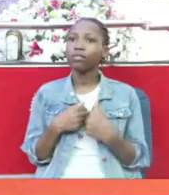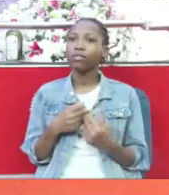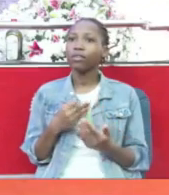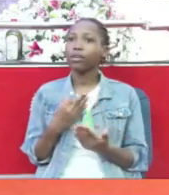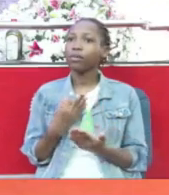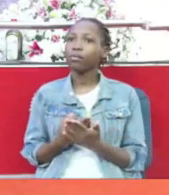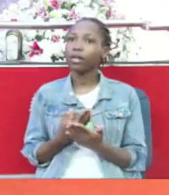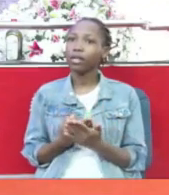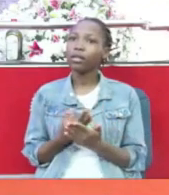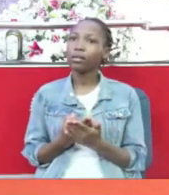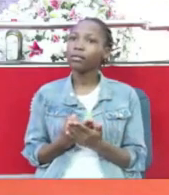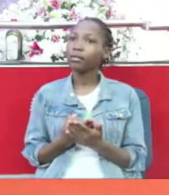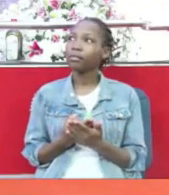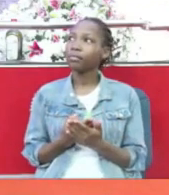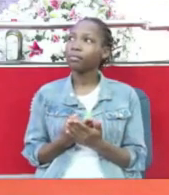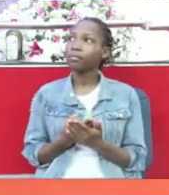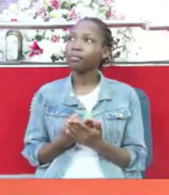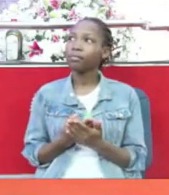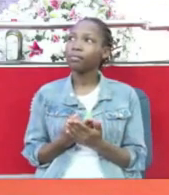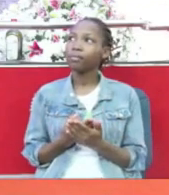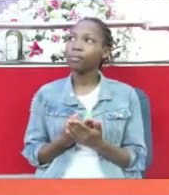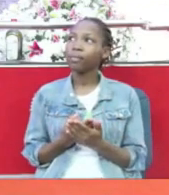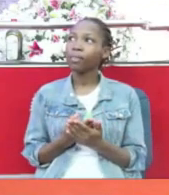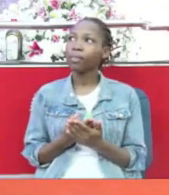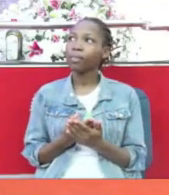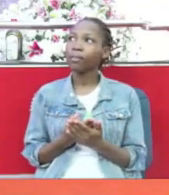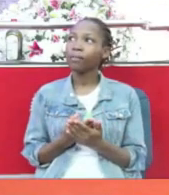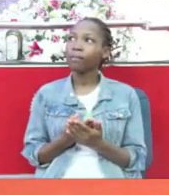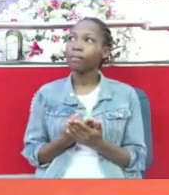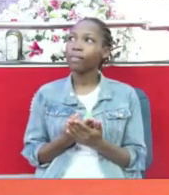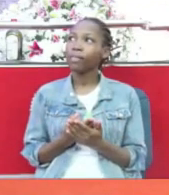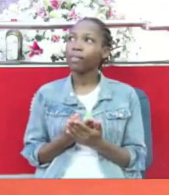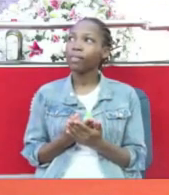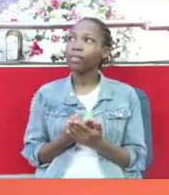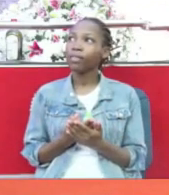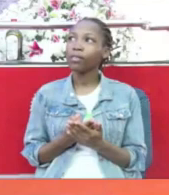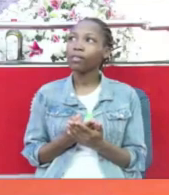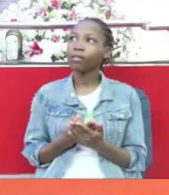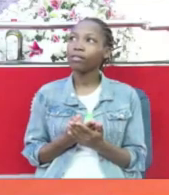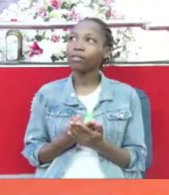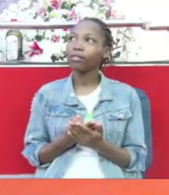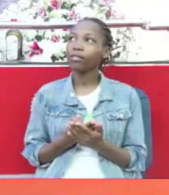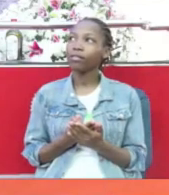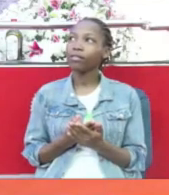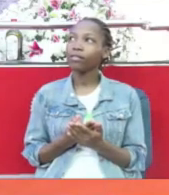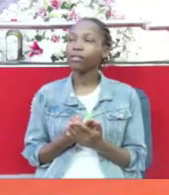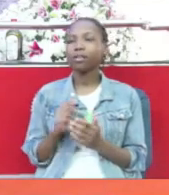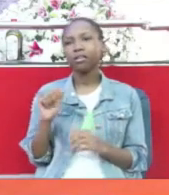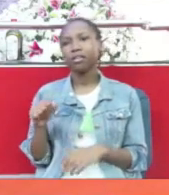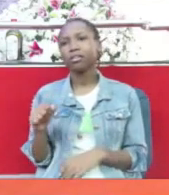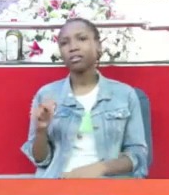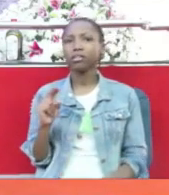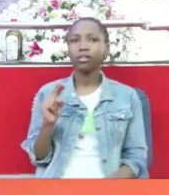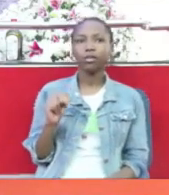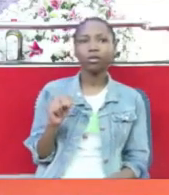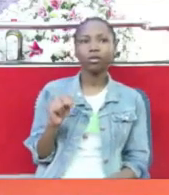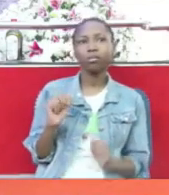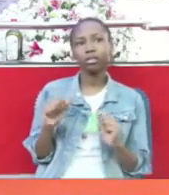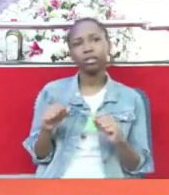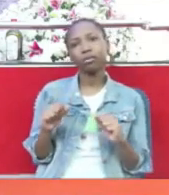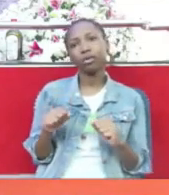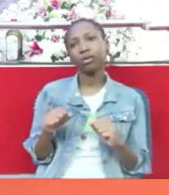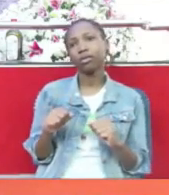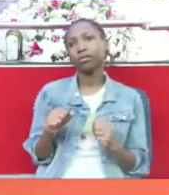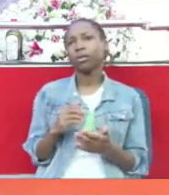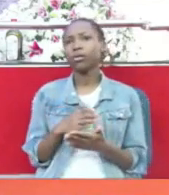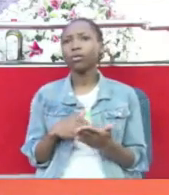ambayo inaweza katika umishonari? Nusu nusu, eh? Yes and no, yes and no. But what is it that